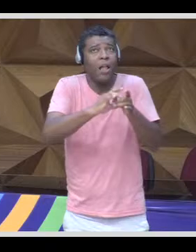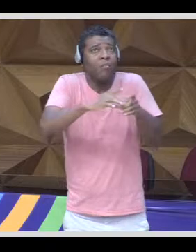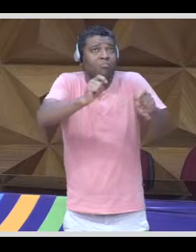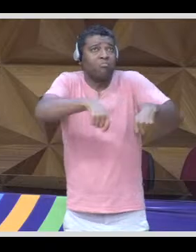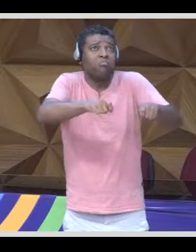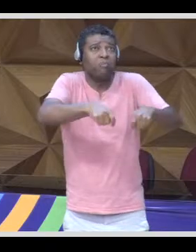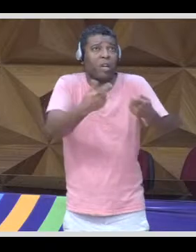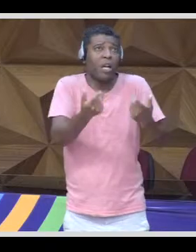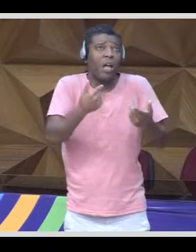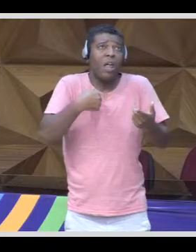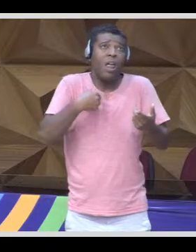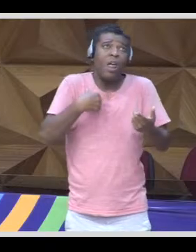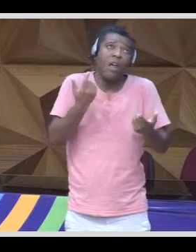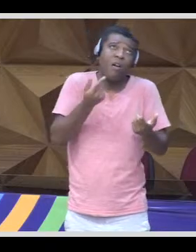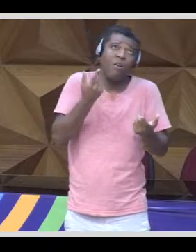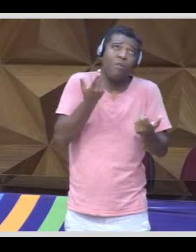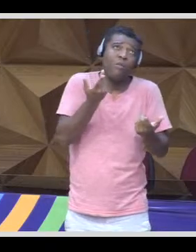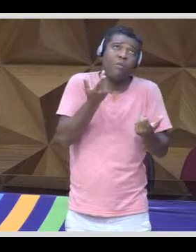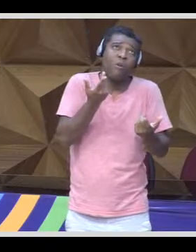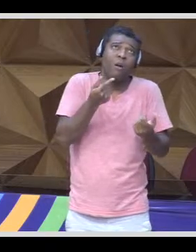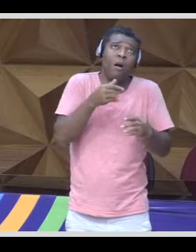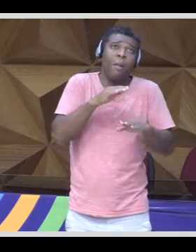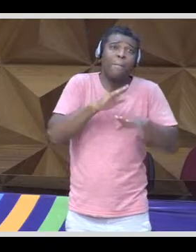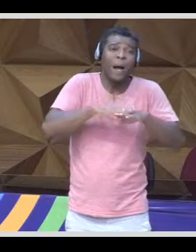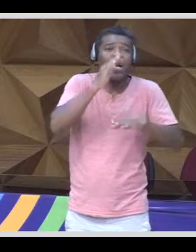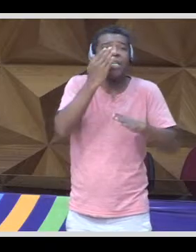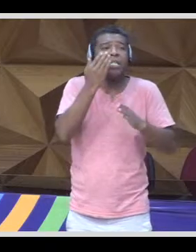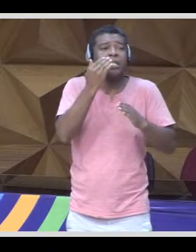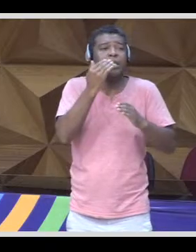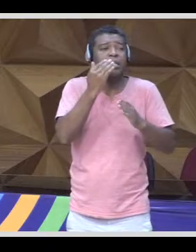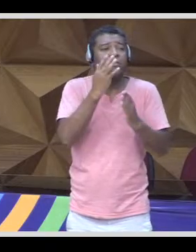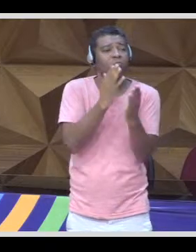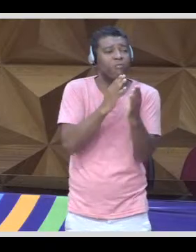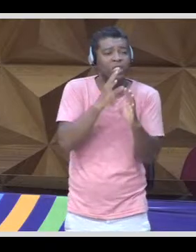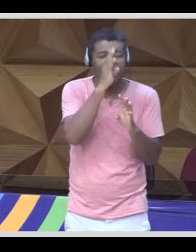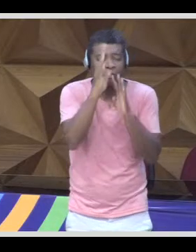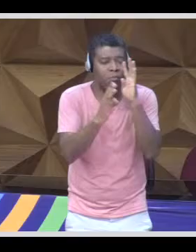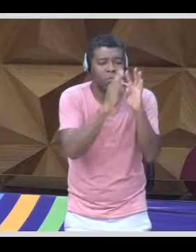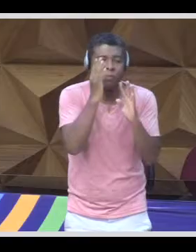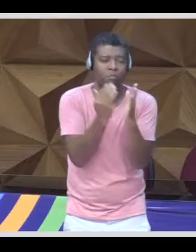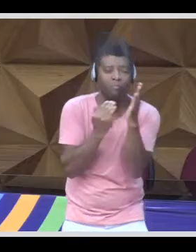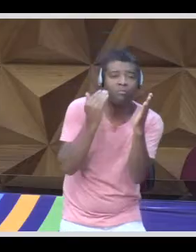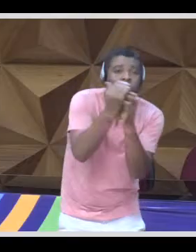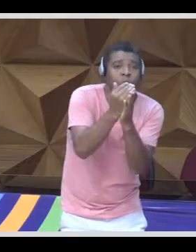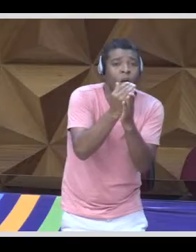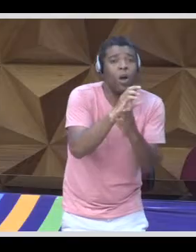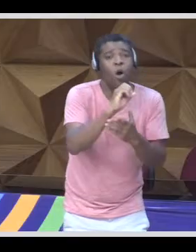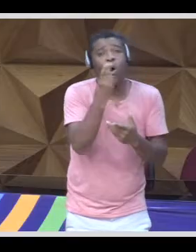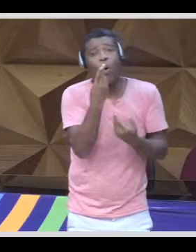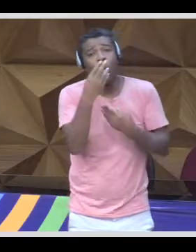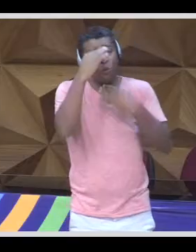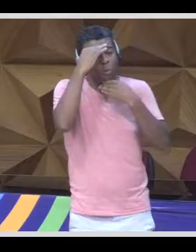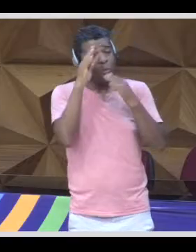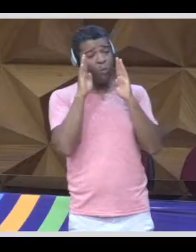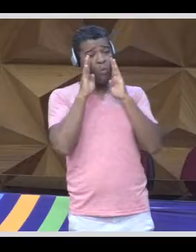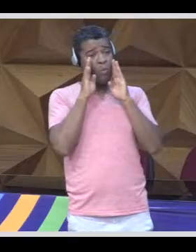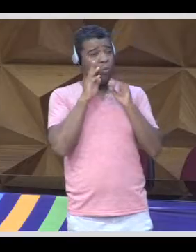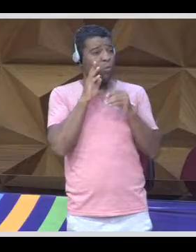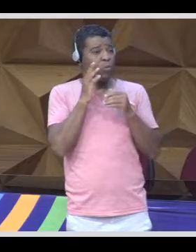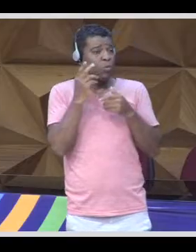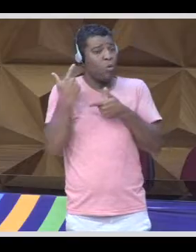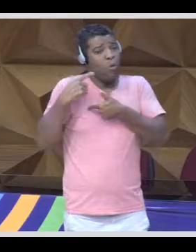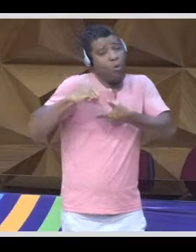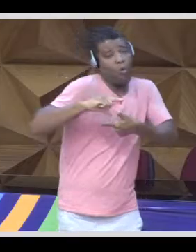am by controlling the hypothesis test that I have here. And in our experiments, we were